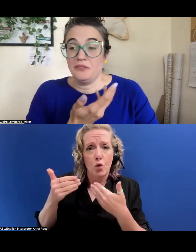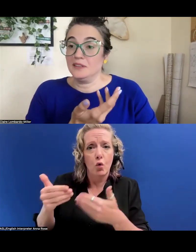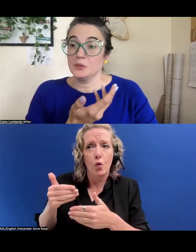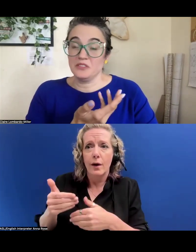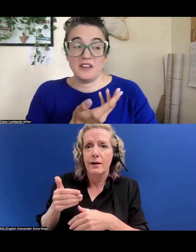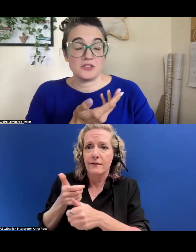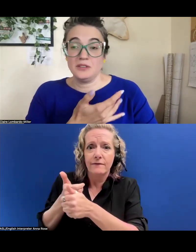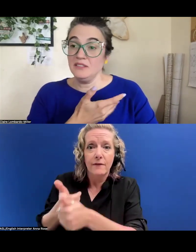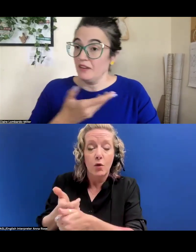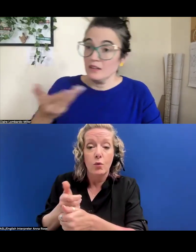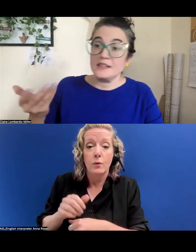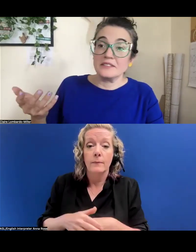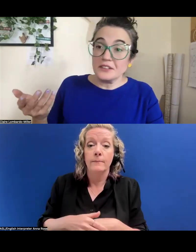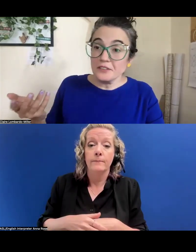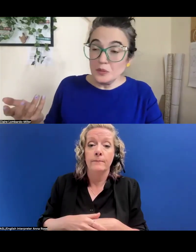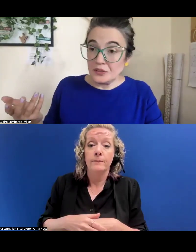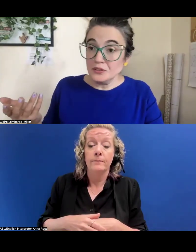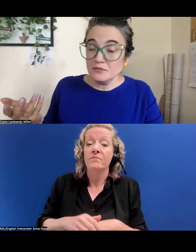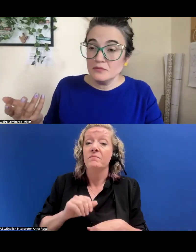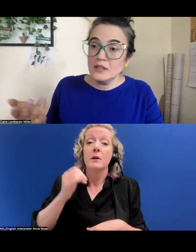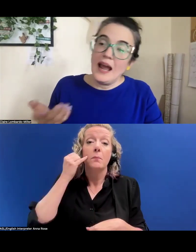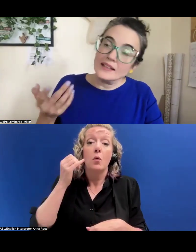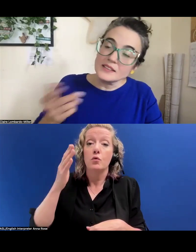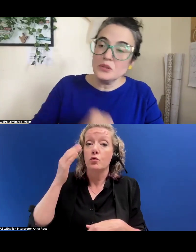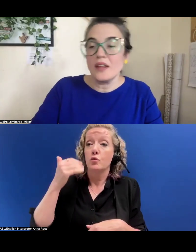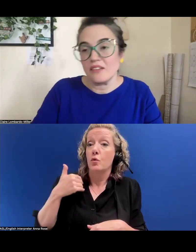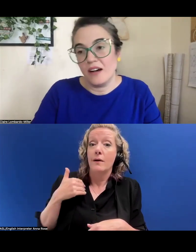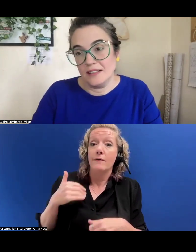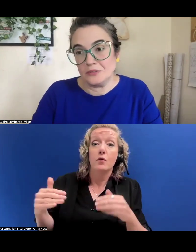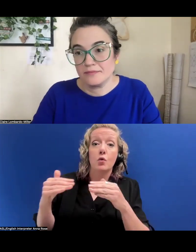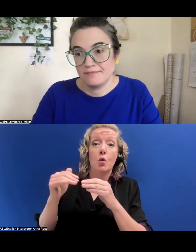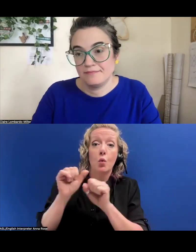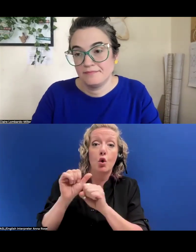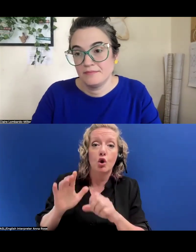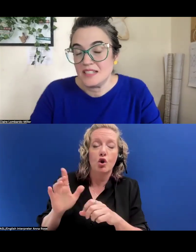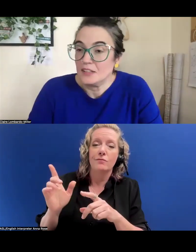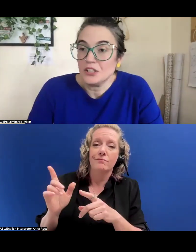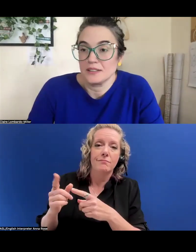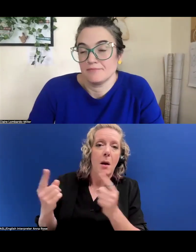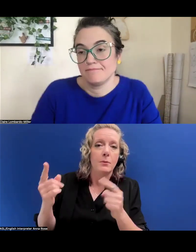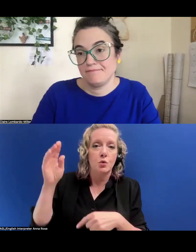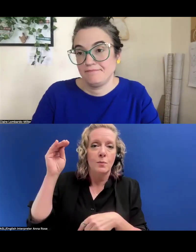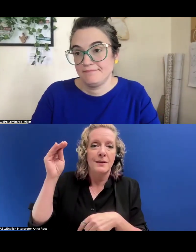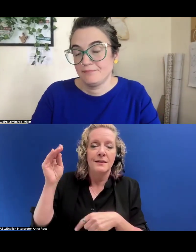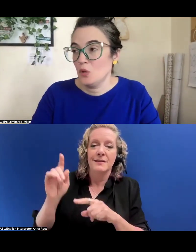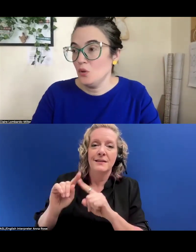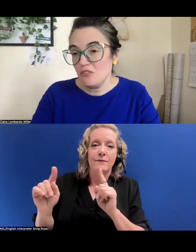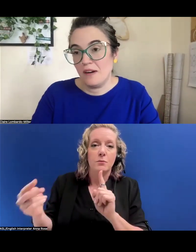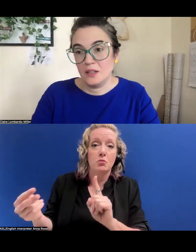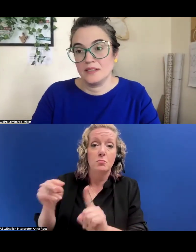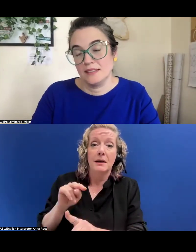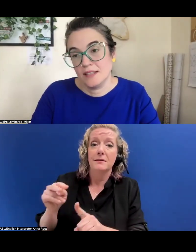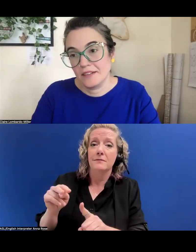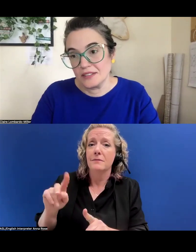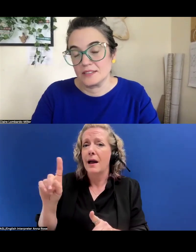who feels professionally very different from you, ask them who they follow. Take a look. Who do you